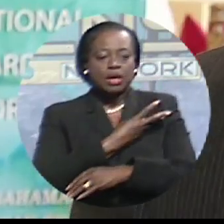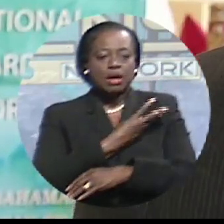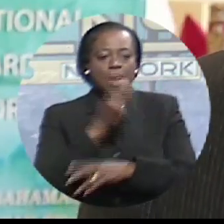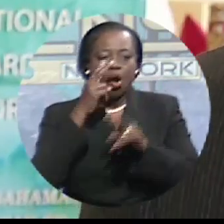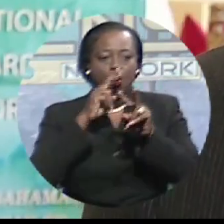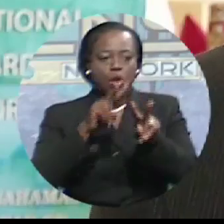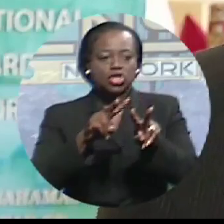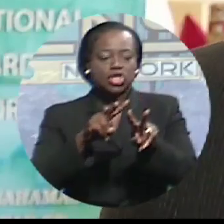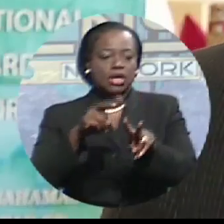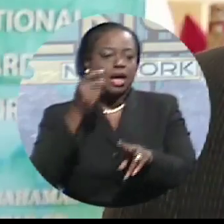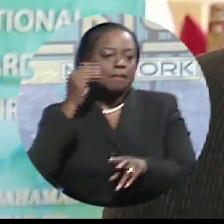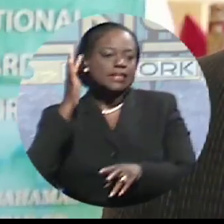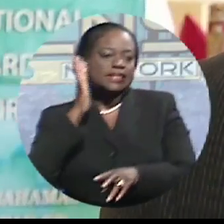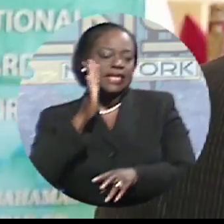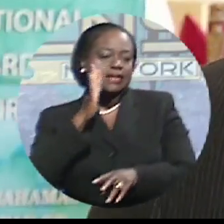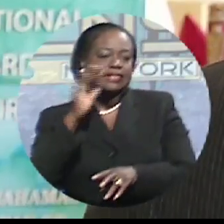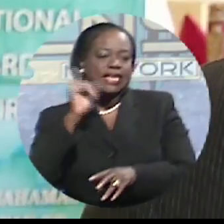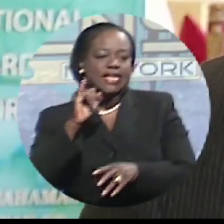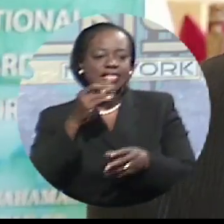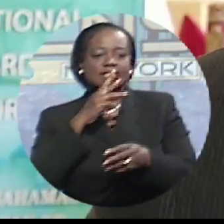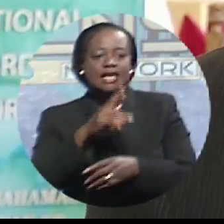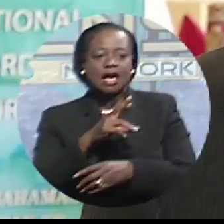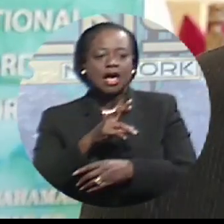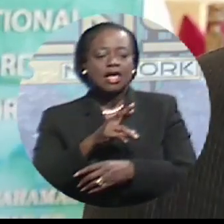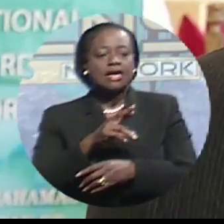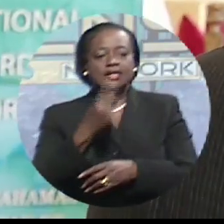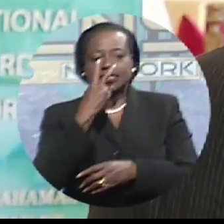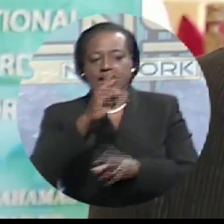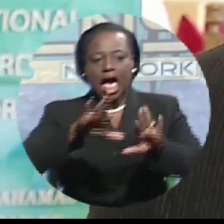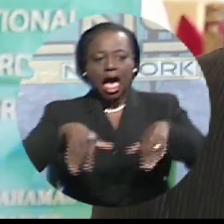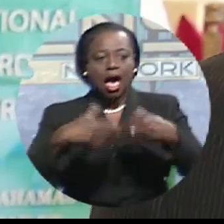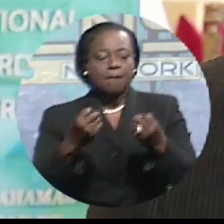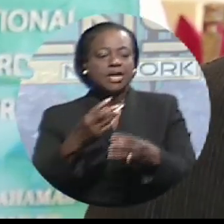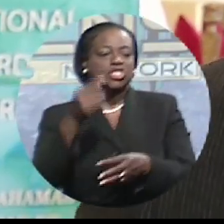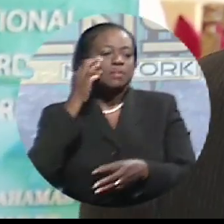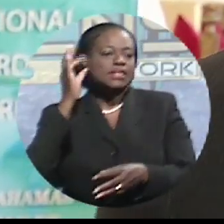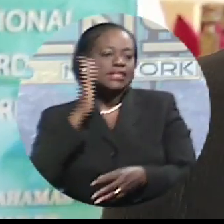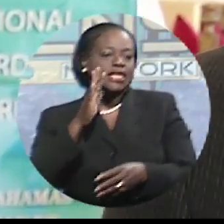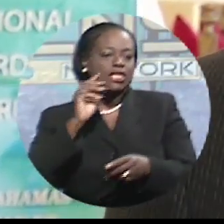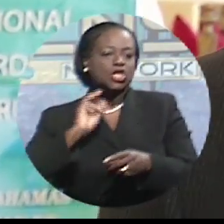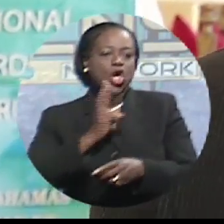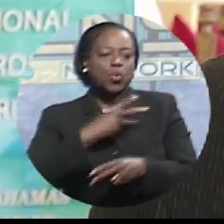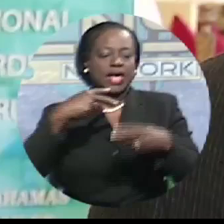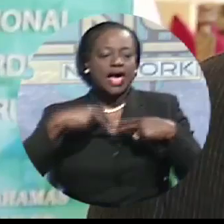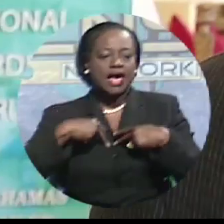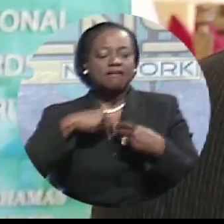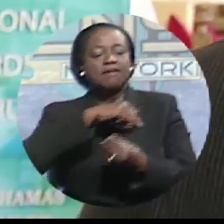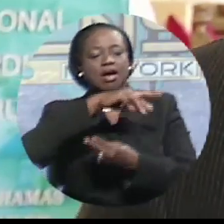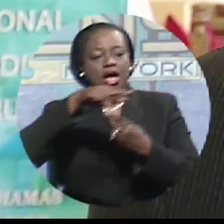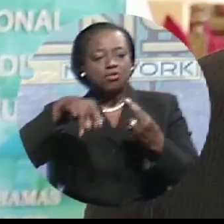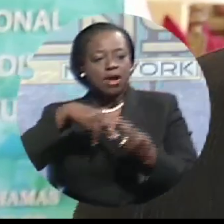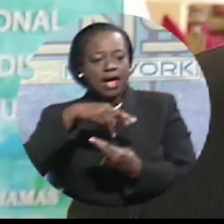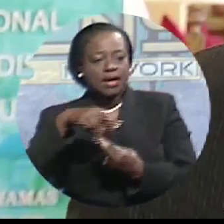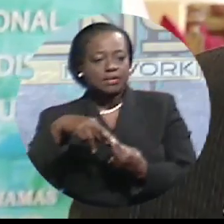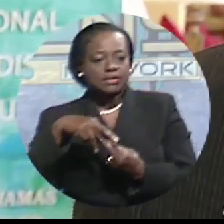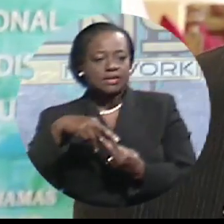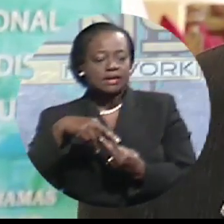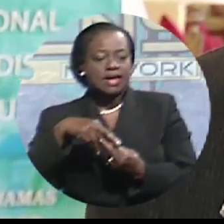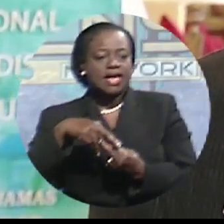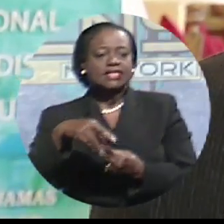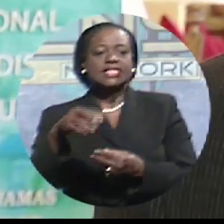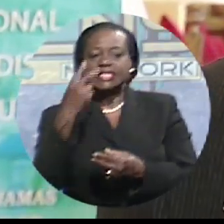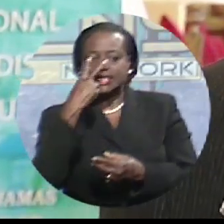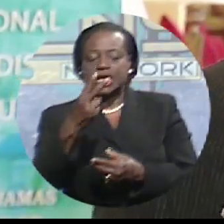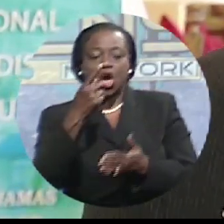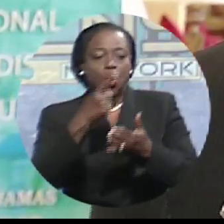monitoring what our mosquito indexes are, so seeing how much of the mosquitoes we have around, either adult mosquitoes or larvae, in order to see what